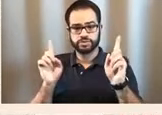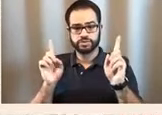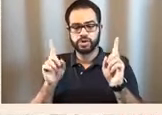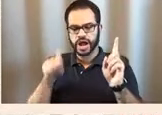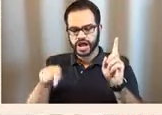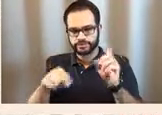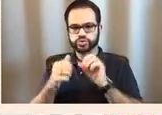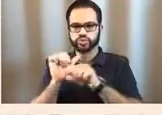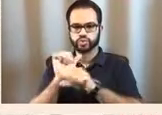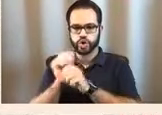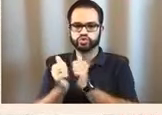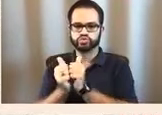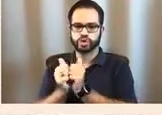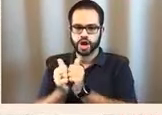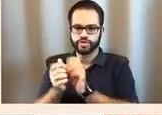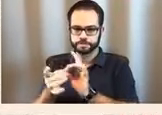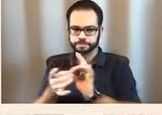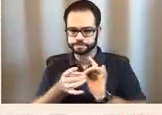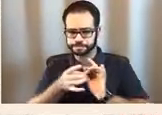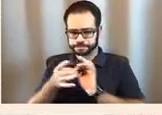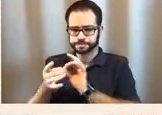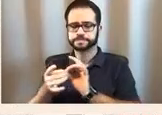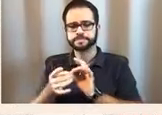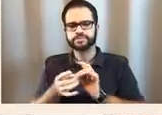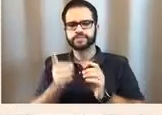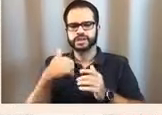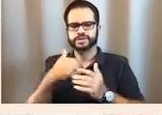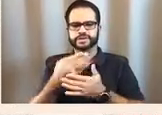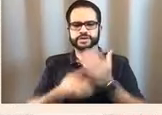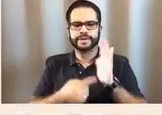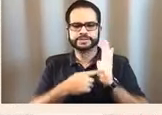Here are some examples of our teamwork between vocational